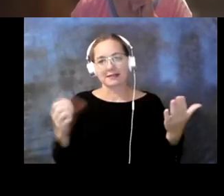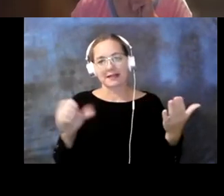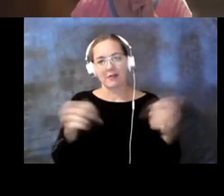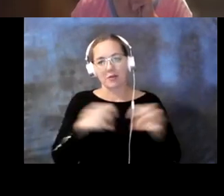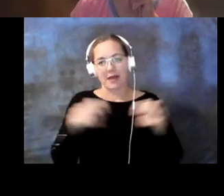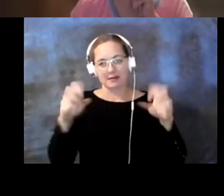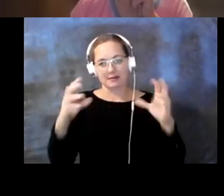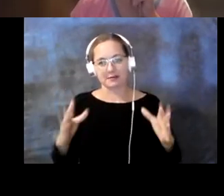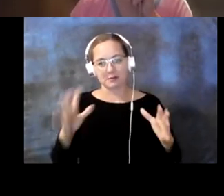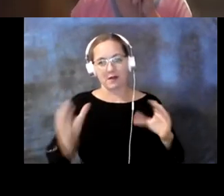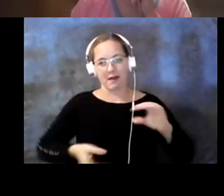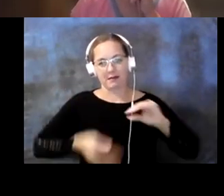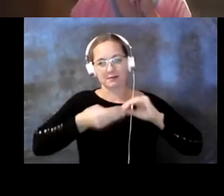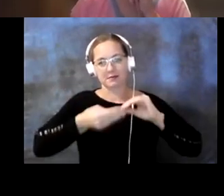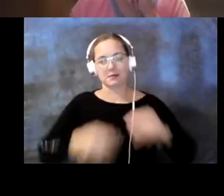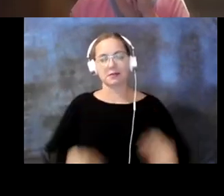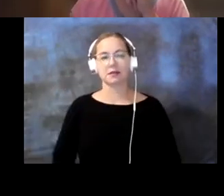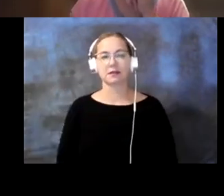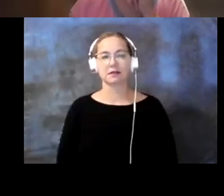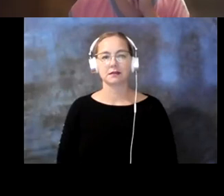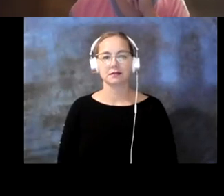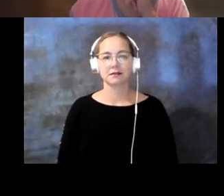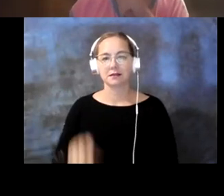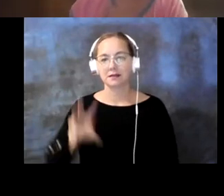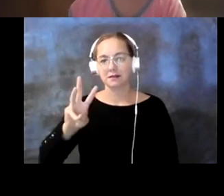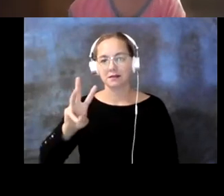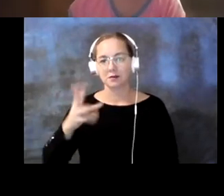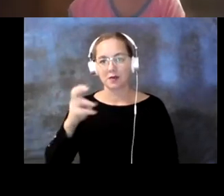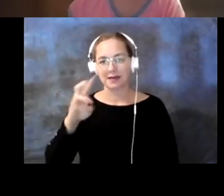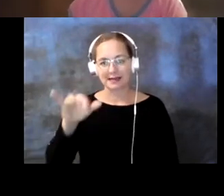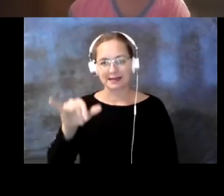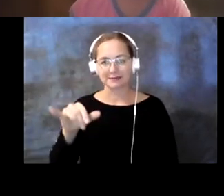say. You said some